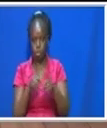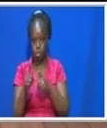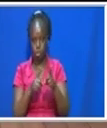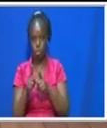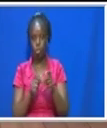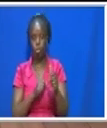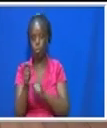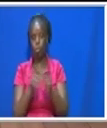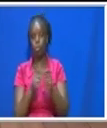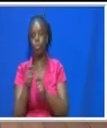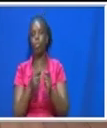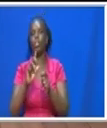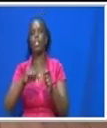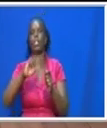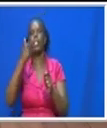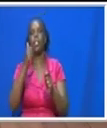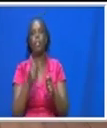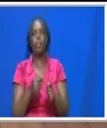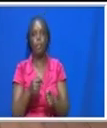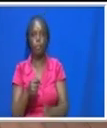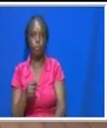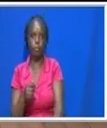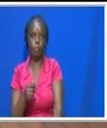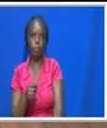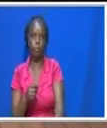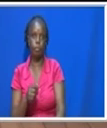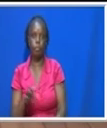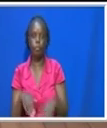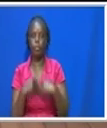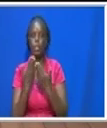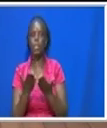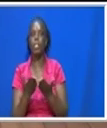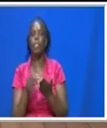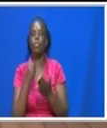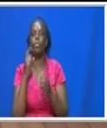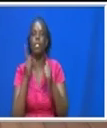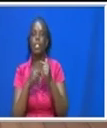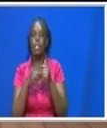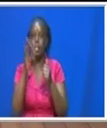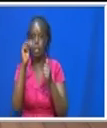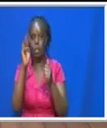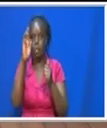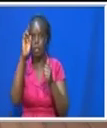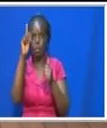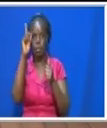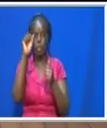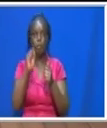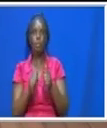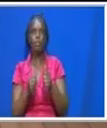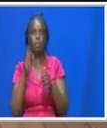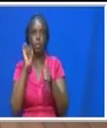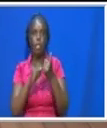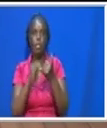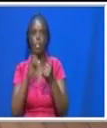ways through which floods are controlled in Kenya. That will give you 6 marks. Then lastly, we